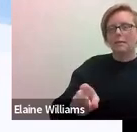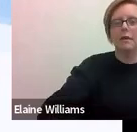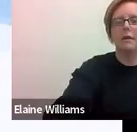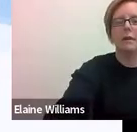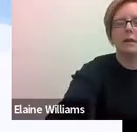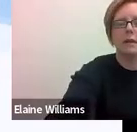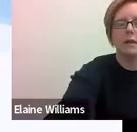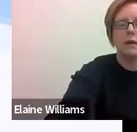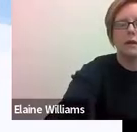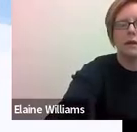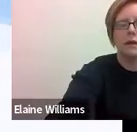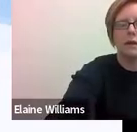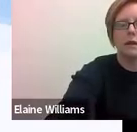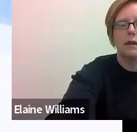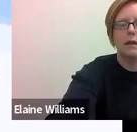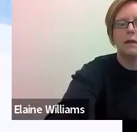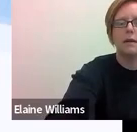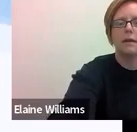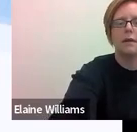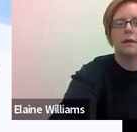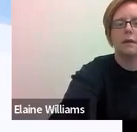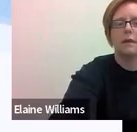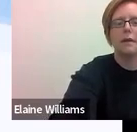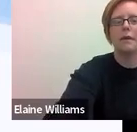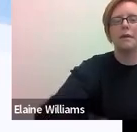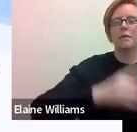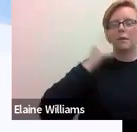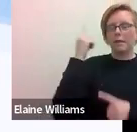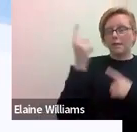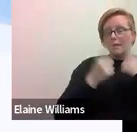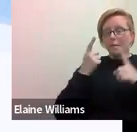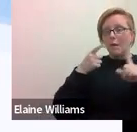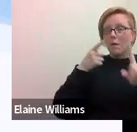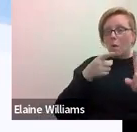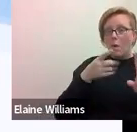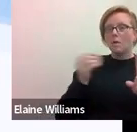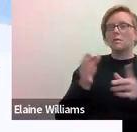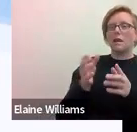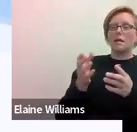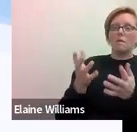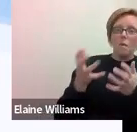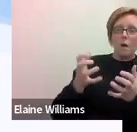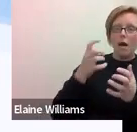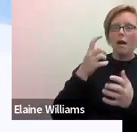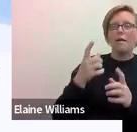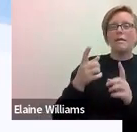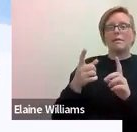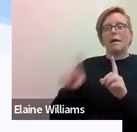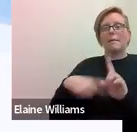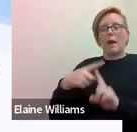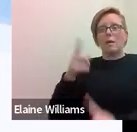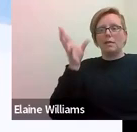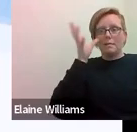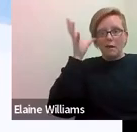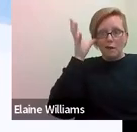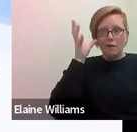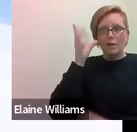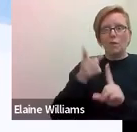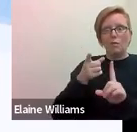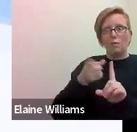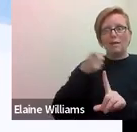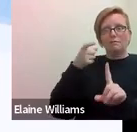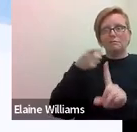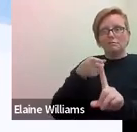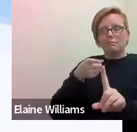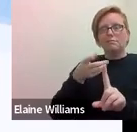all transition meetings, to consider the goals and desires of the parent, in this case related to remaining in preschool or moving to kindergarten. The